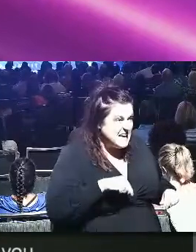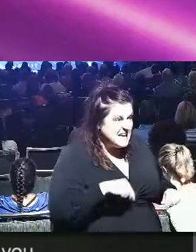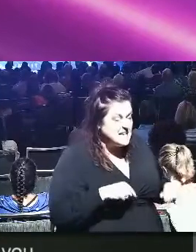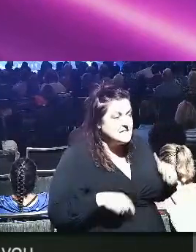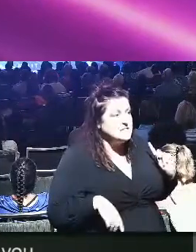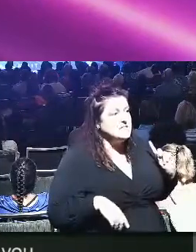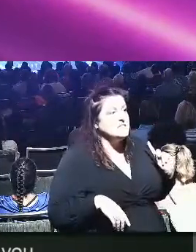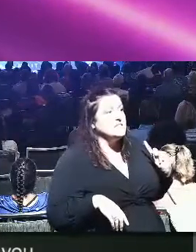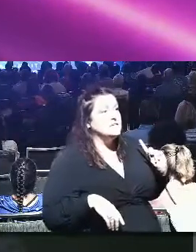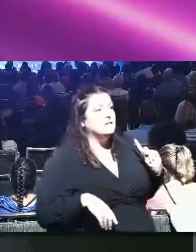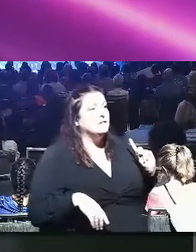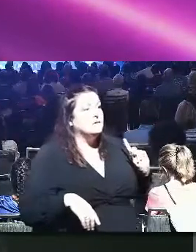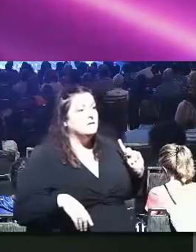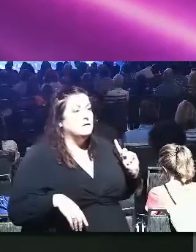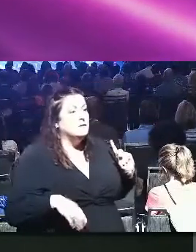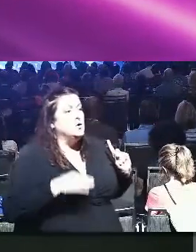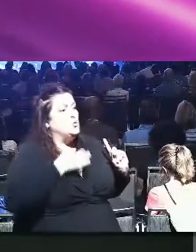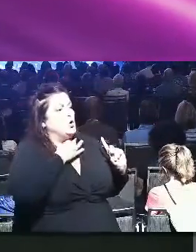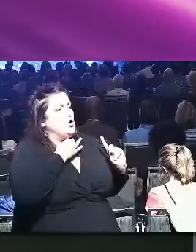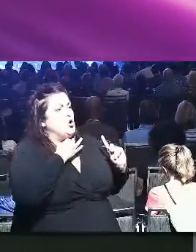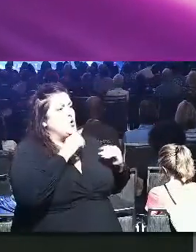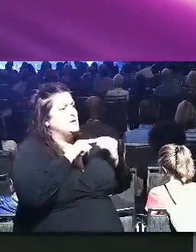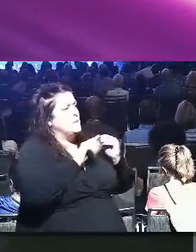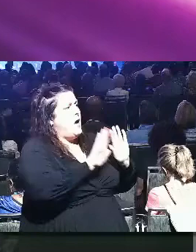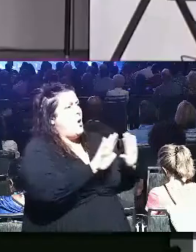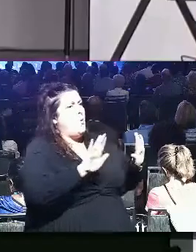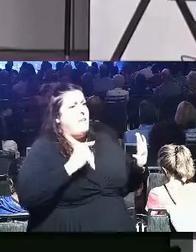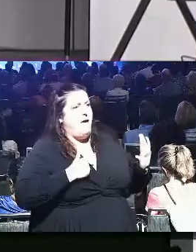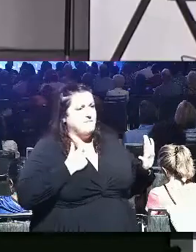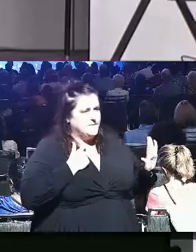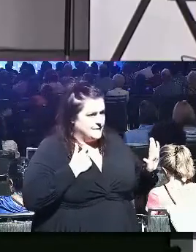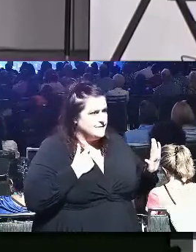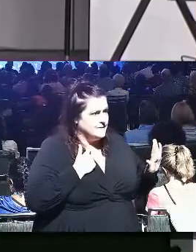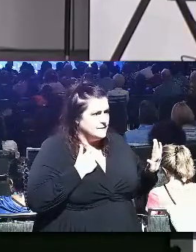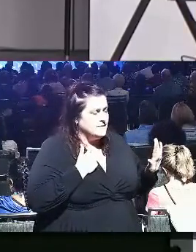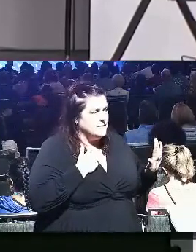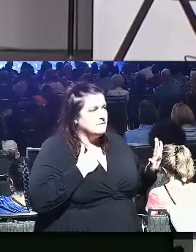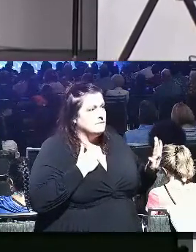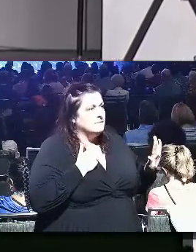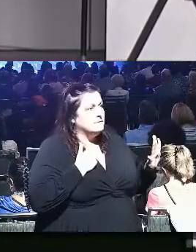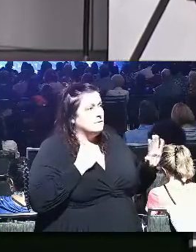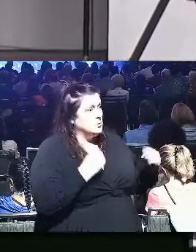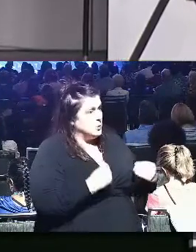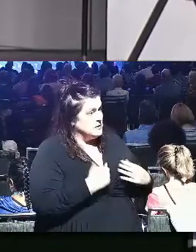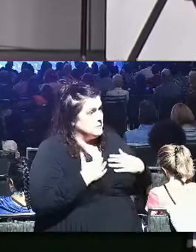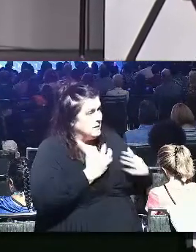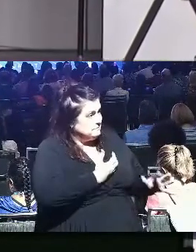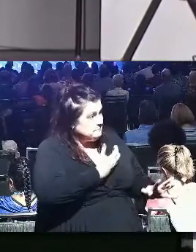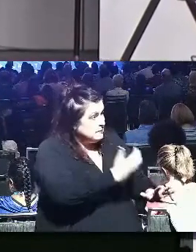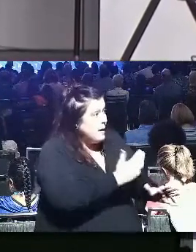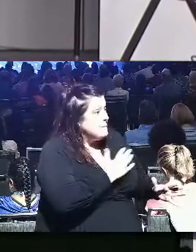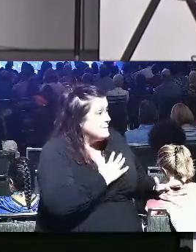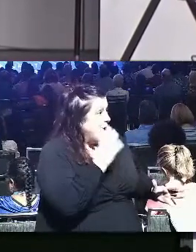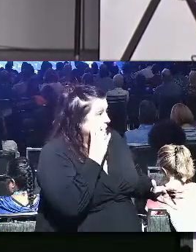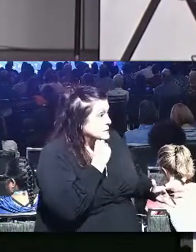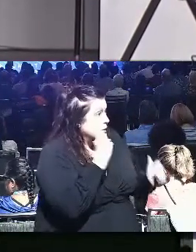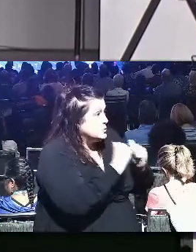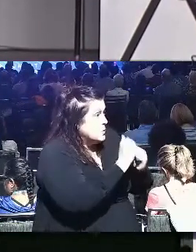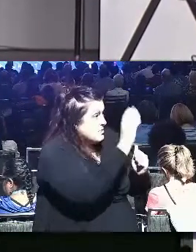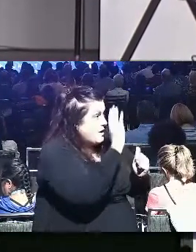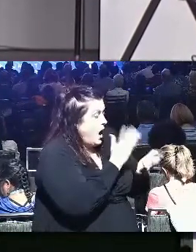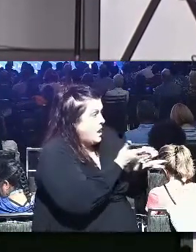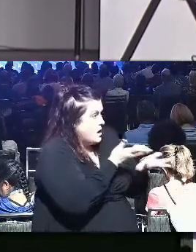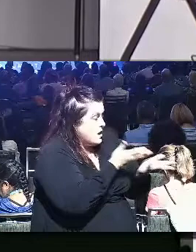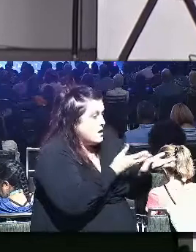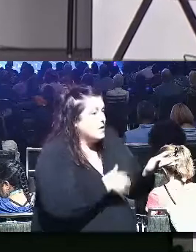You get curious about other people's lives, and you are inspired to share your walk with God with them. You